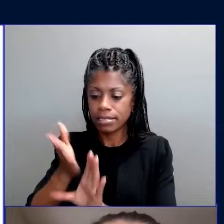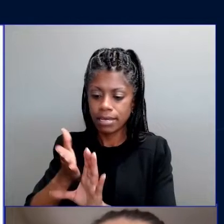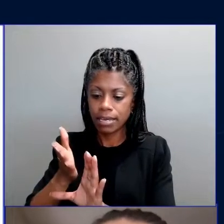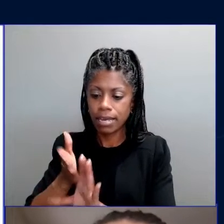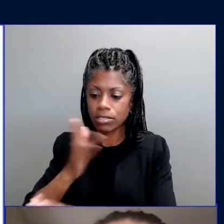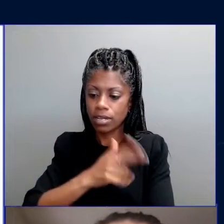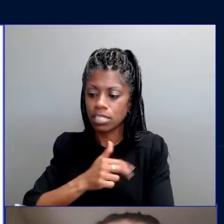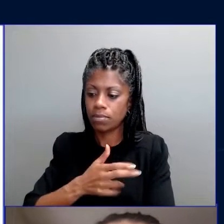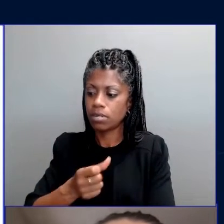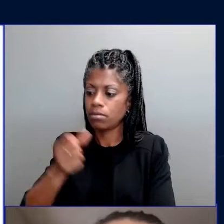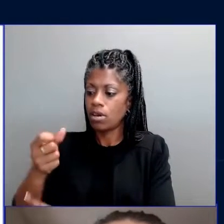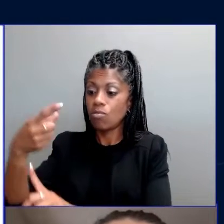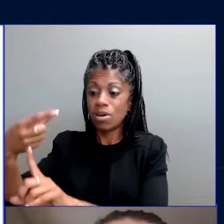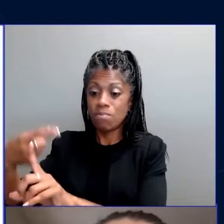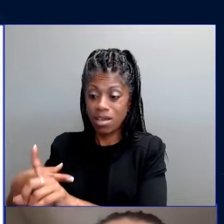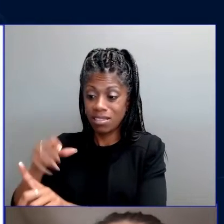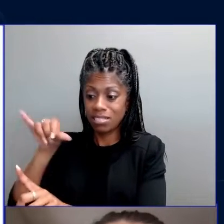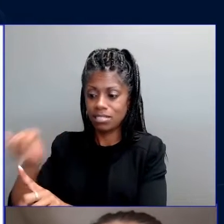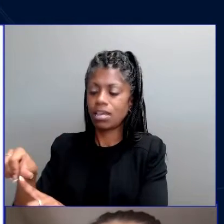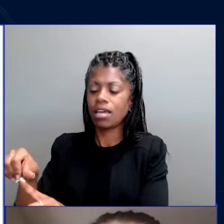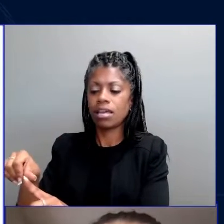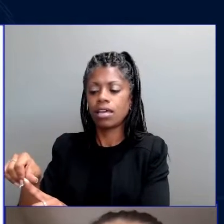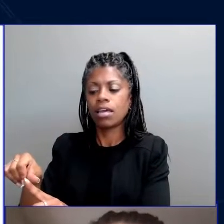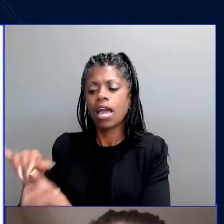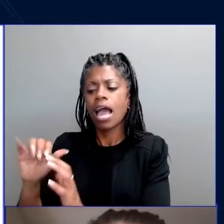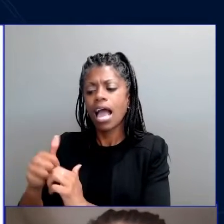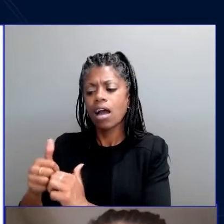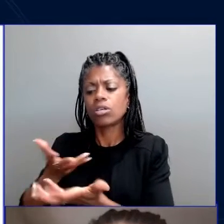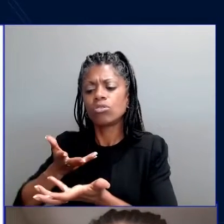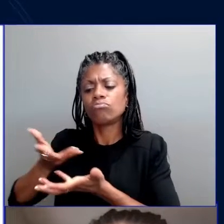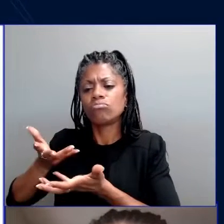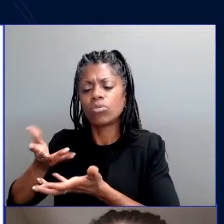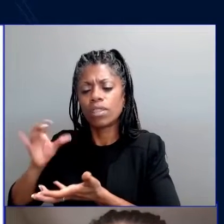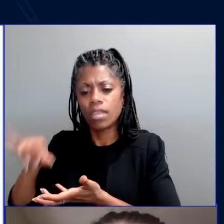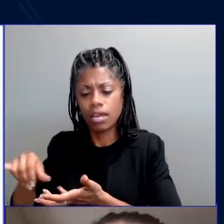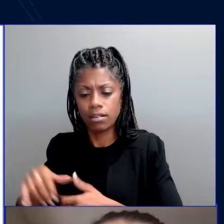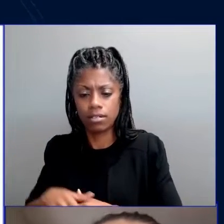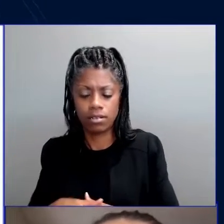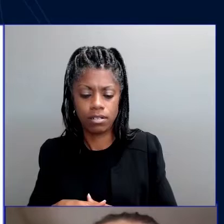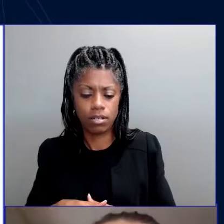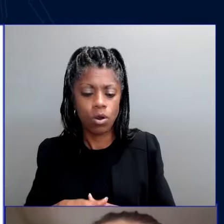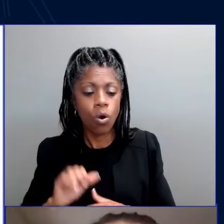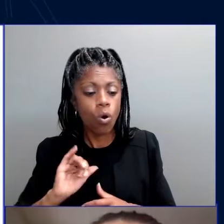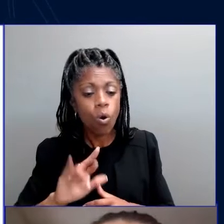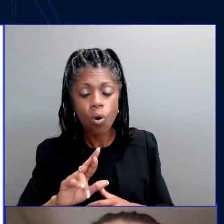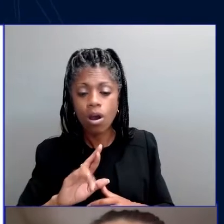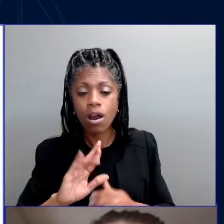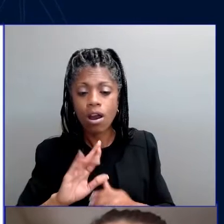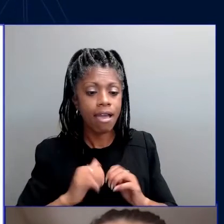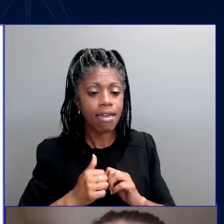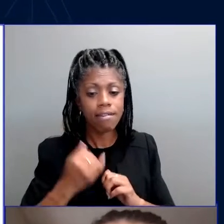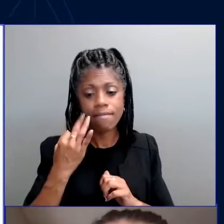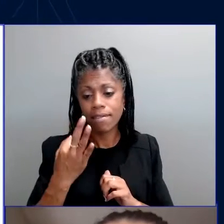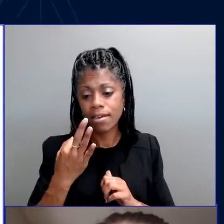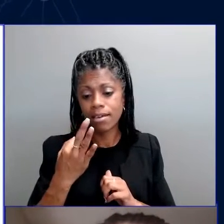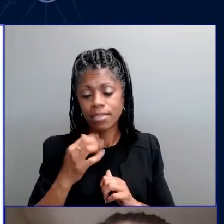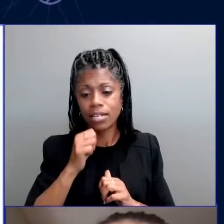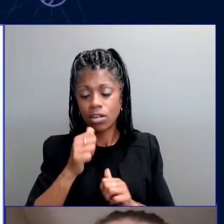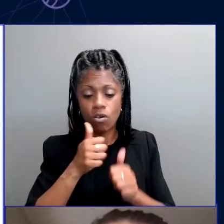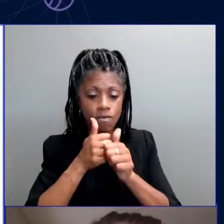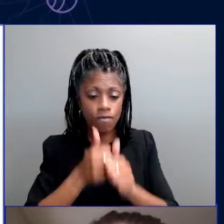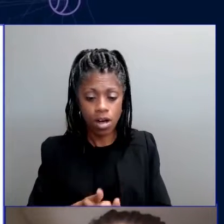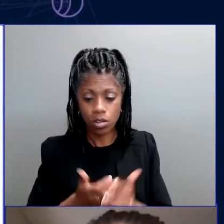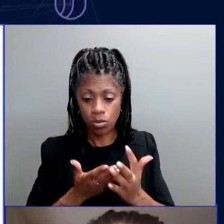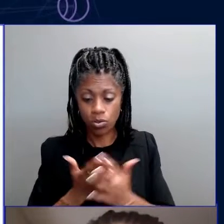that interfere with their ability to meet on a standard schedule. Or how about when someone doesn't follow through with a task